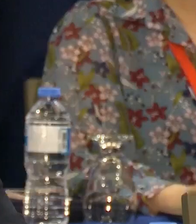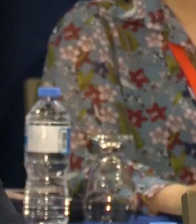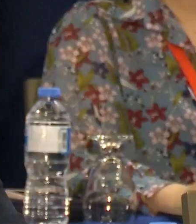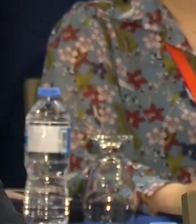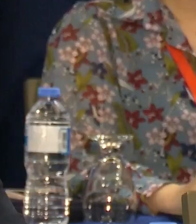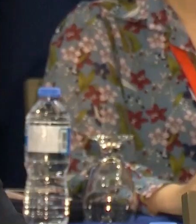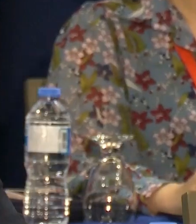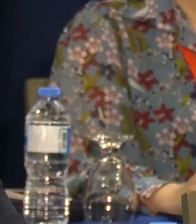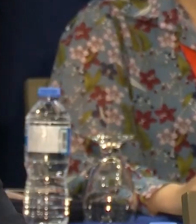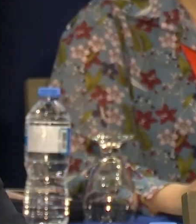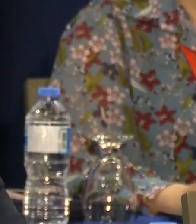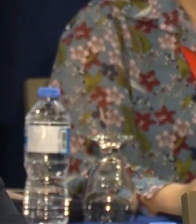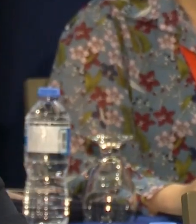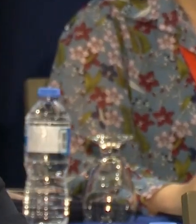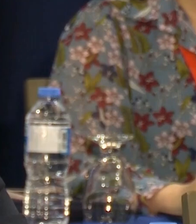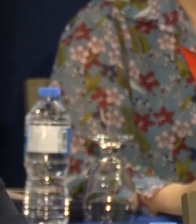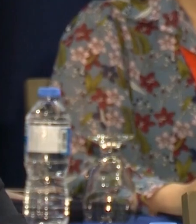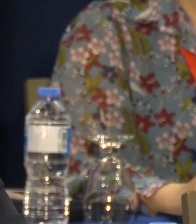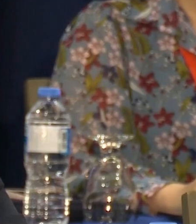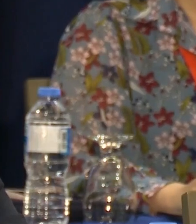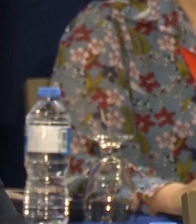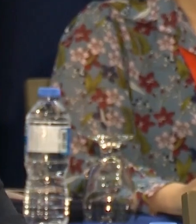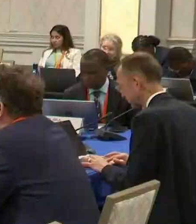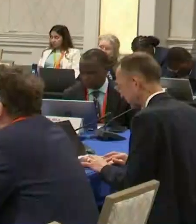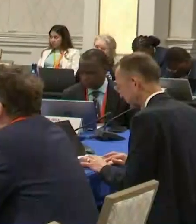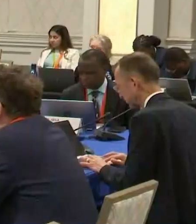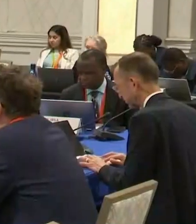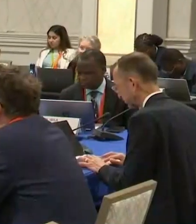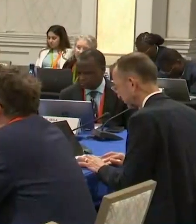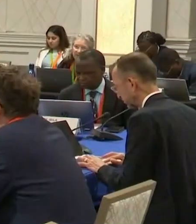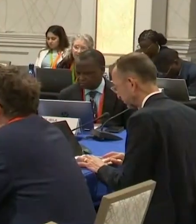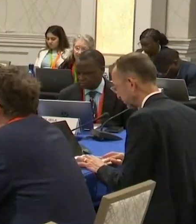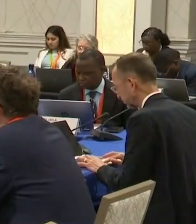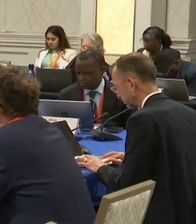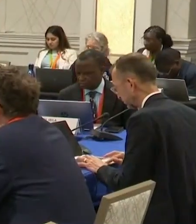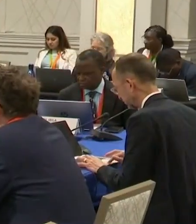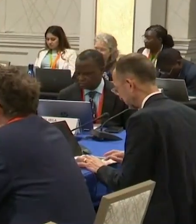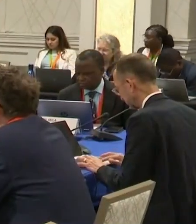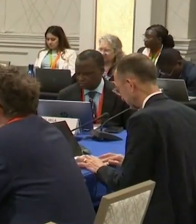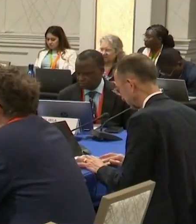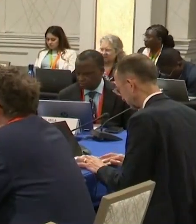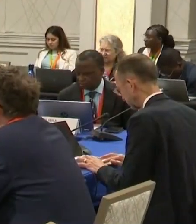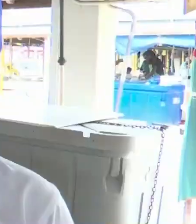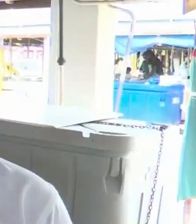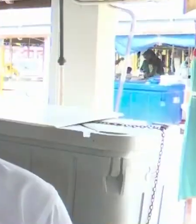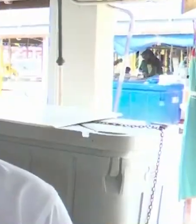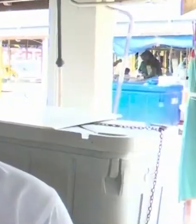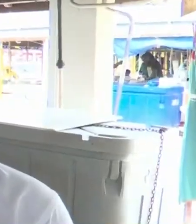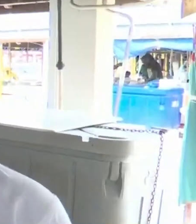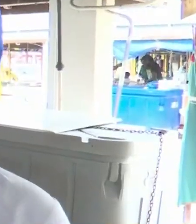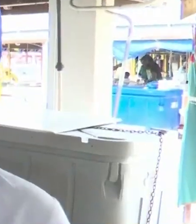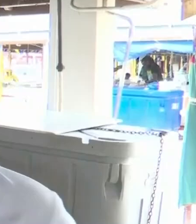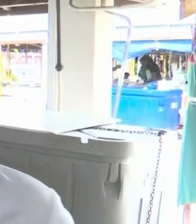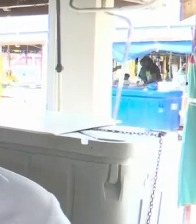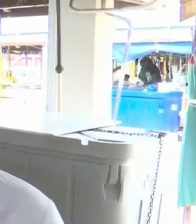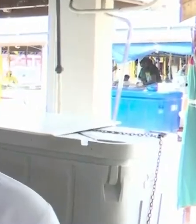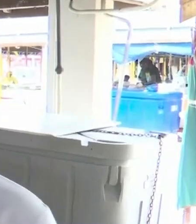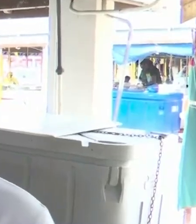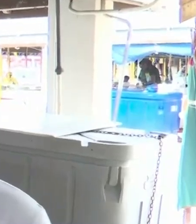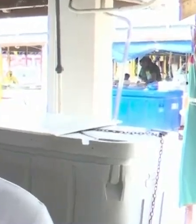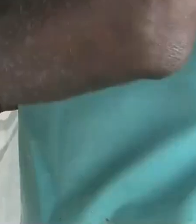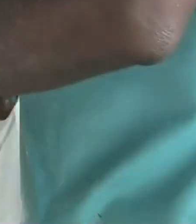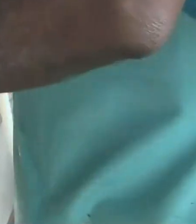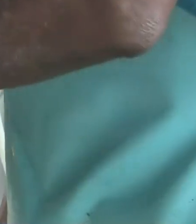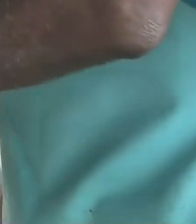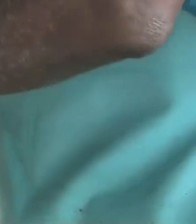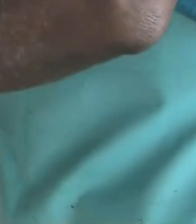In the headlines, Barbados wants fair and easy access to the Loss and Damage Fund. A fear there won't be enough fish for the